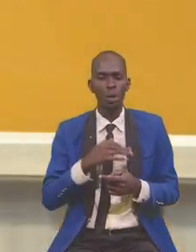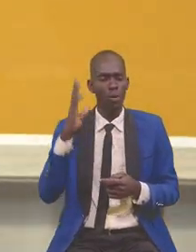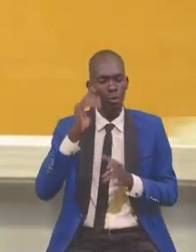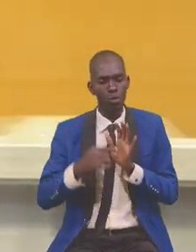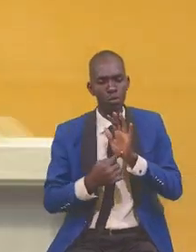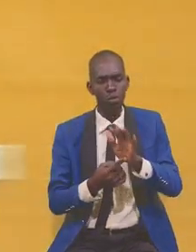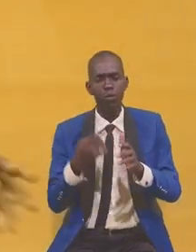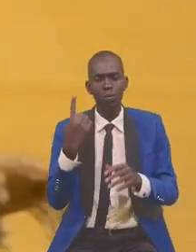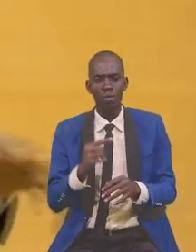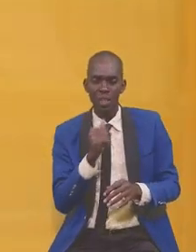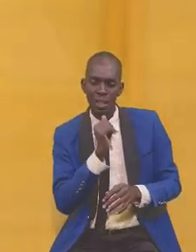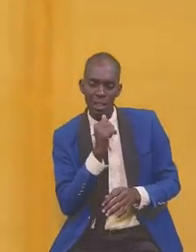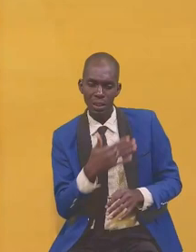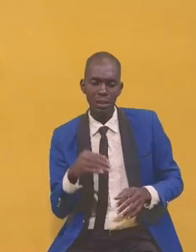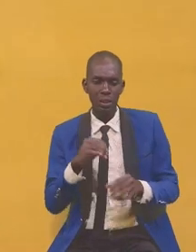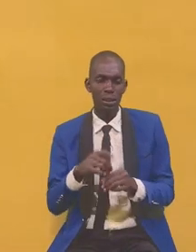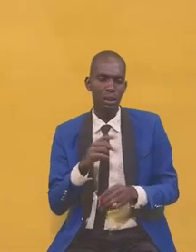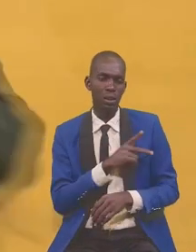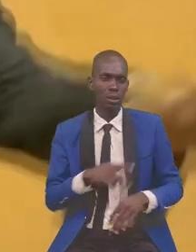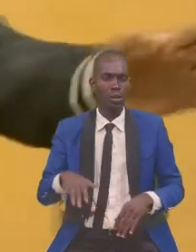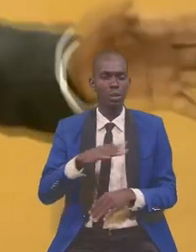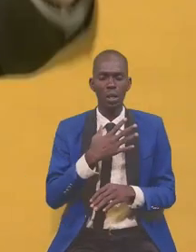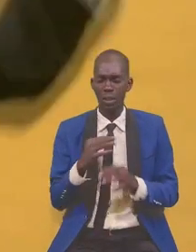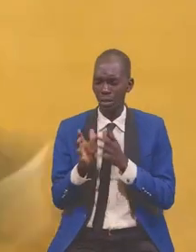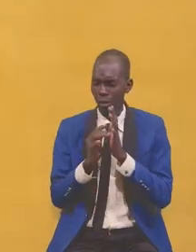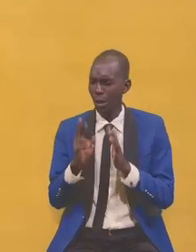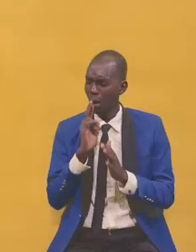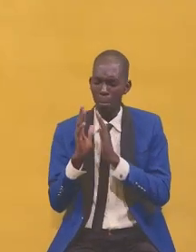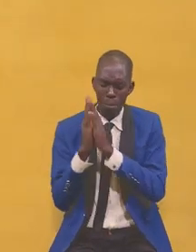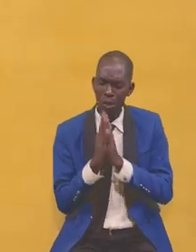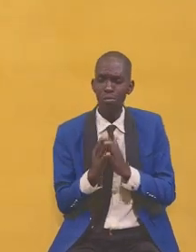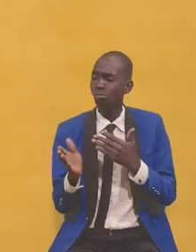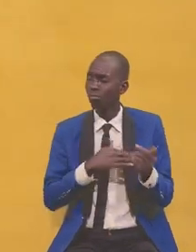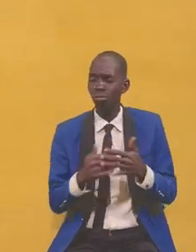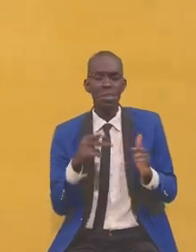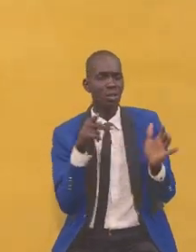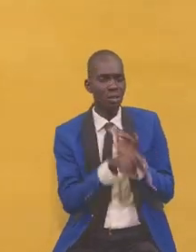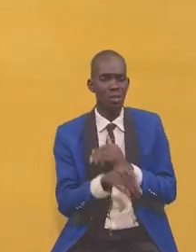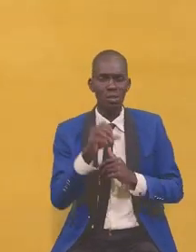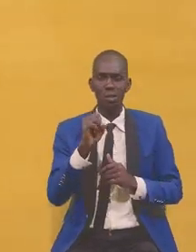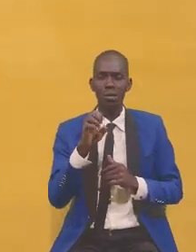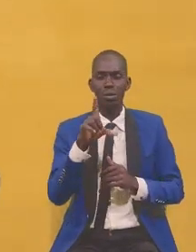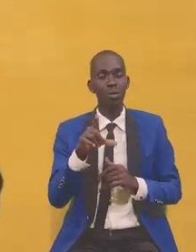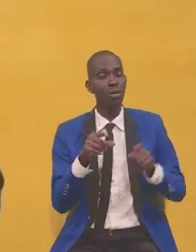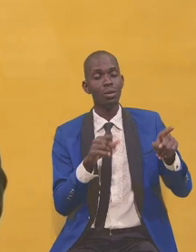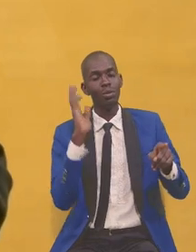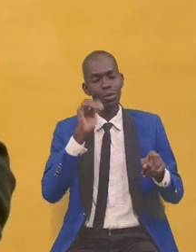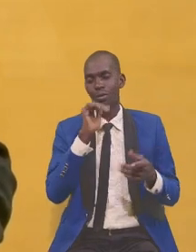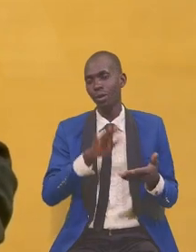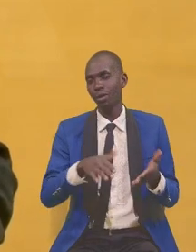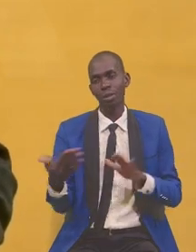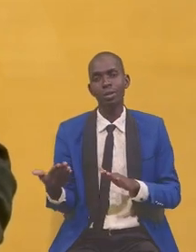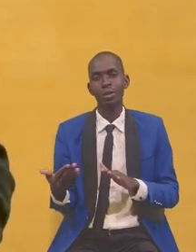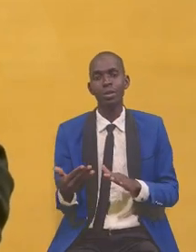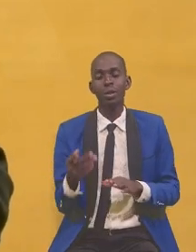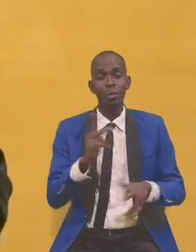of God. And the Christians are basically, kill him, let him die, let them die. They will not die.